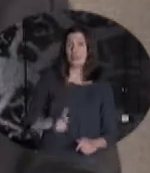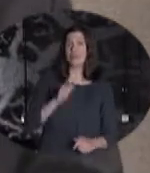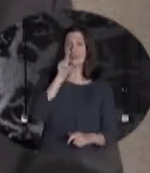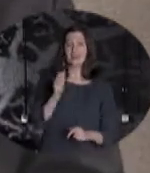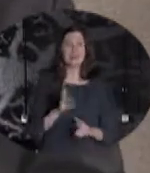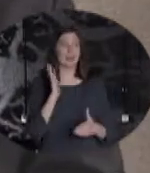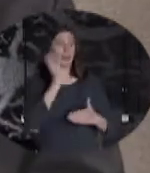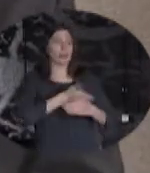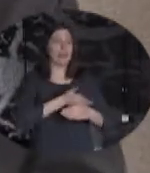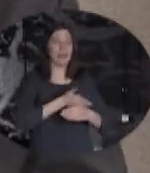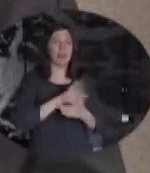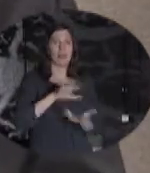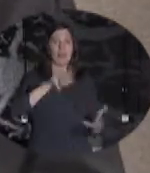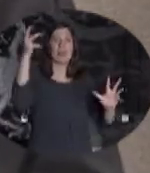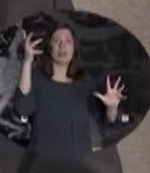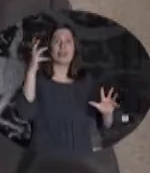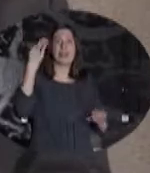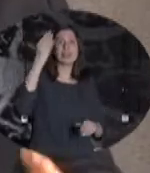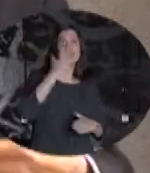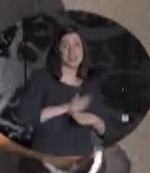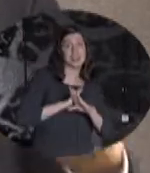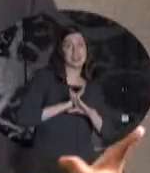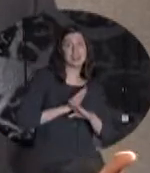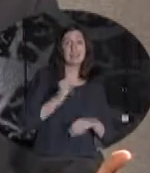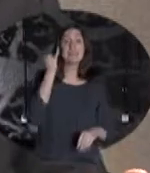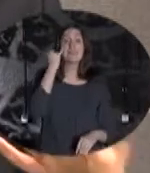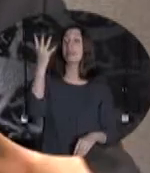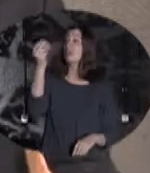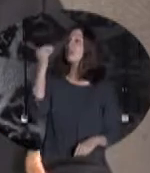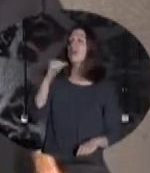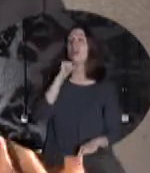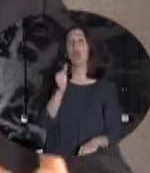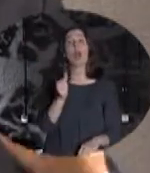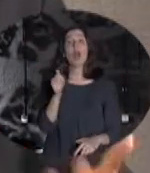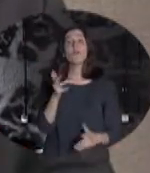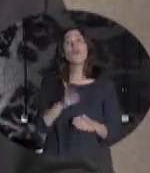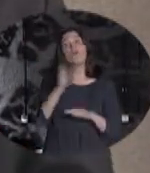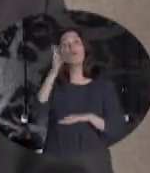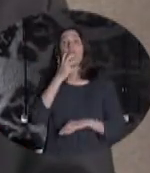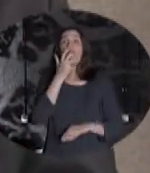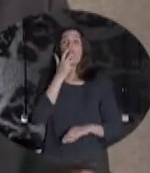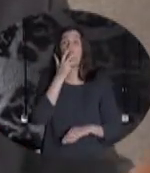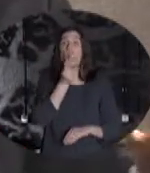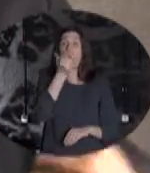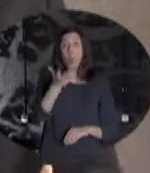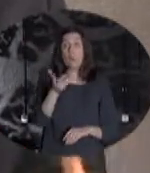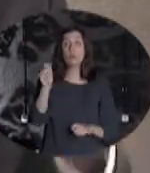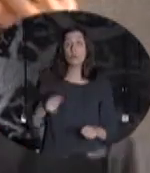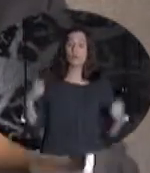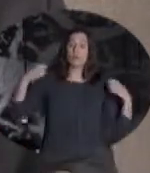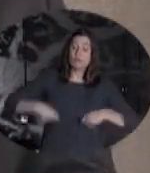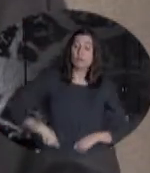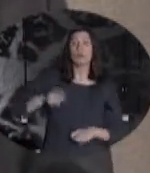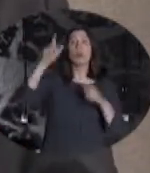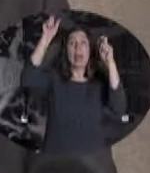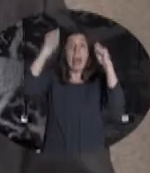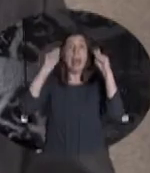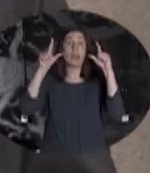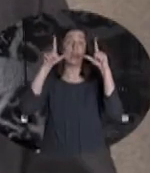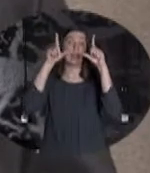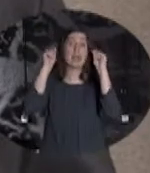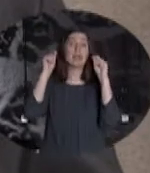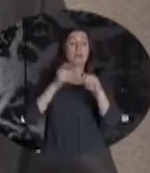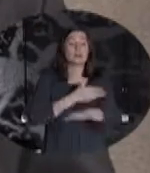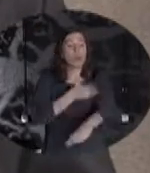sunscreen. If you're going to be outside and it's not too warm out, or if you're able to cover your exposed skin, you know, wear a hat, wear glasses, wear